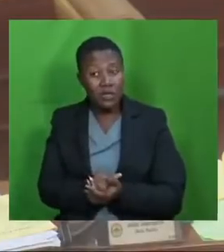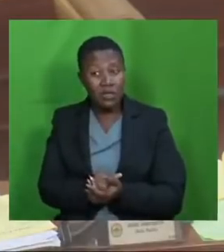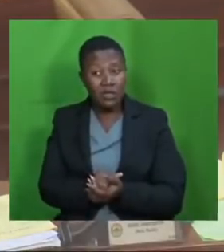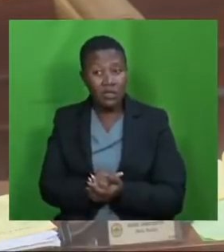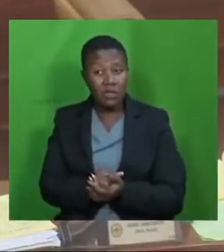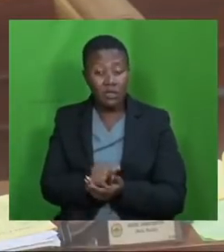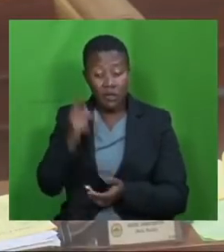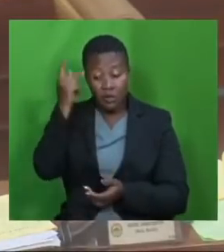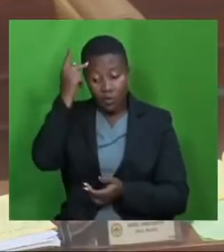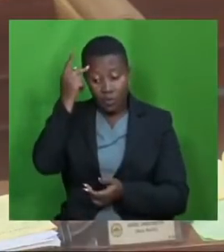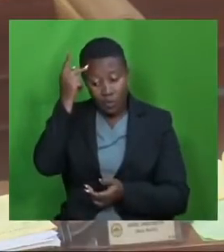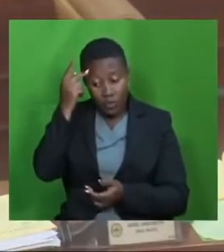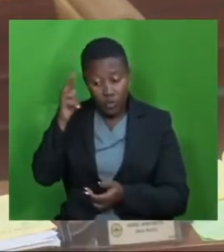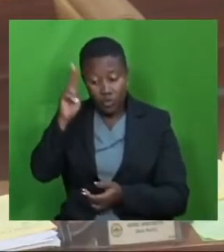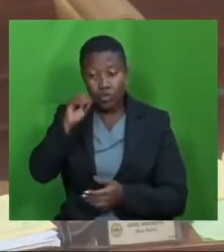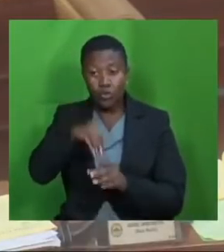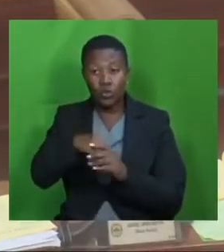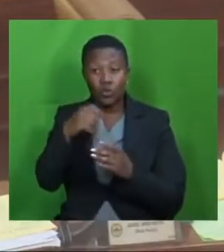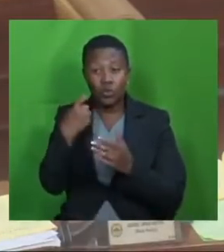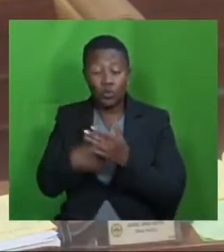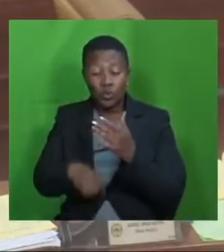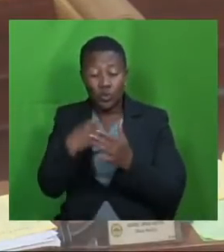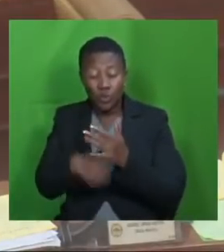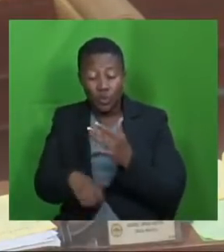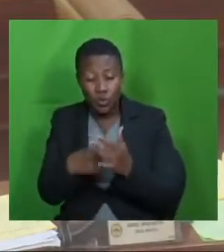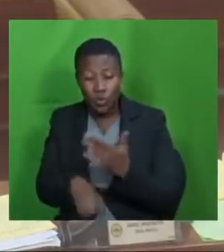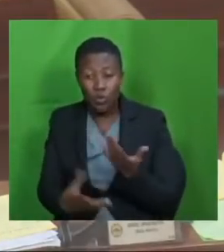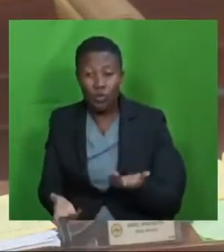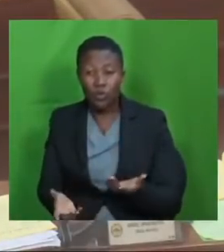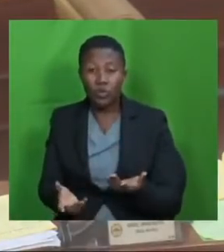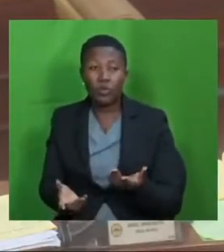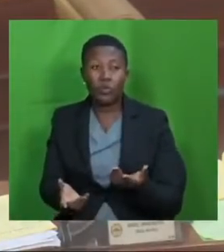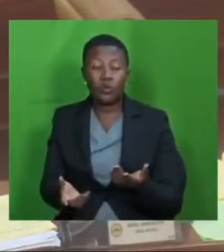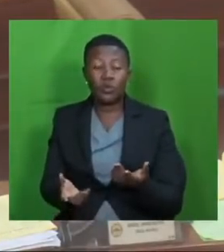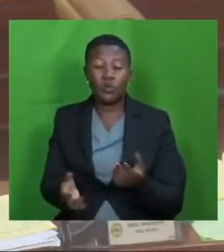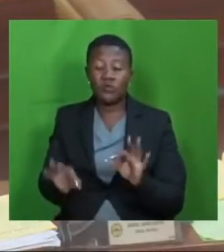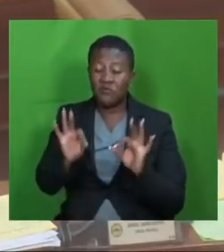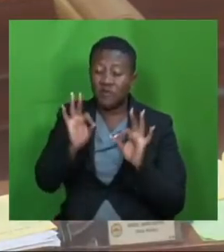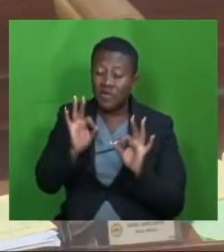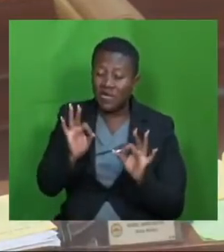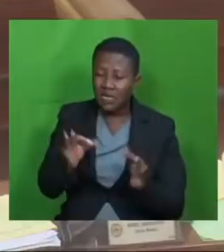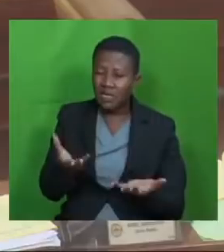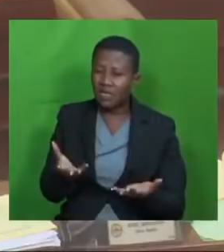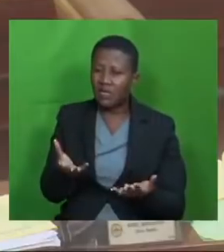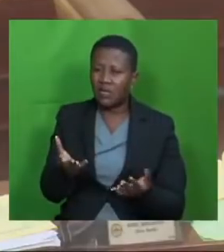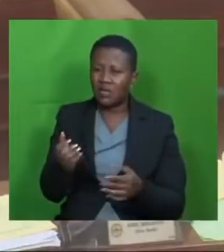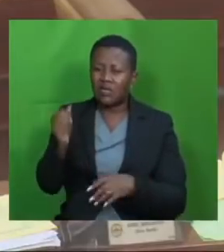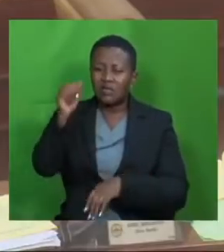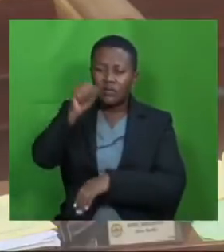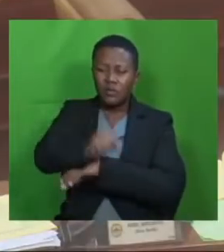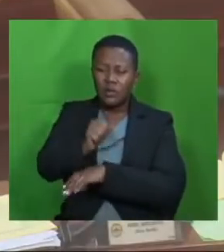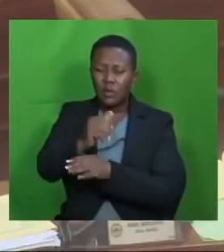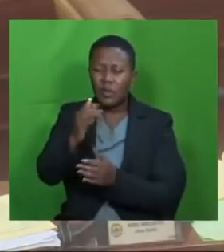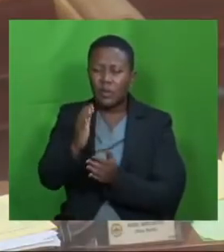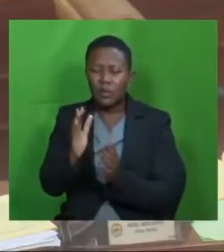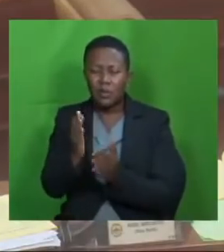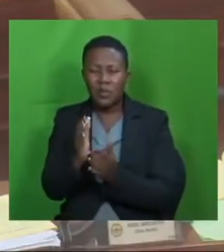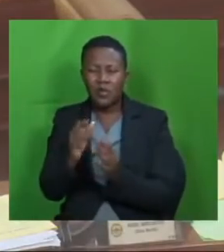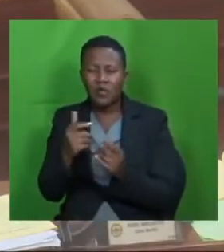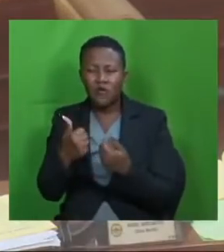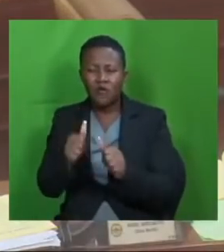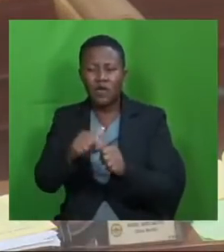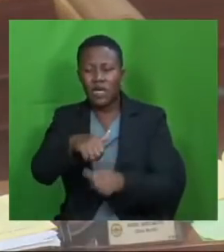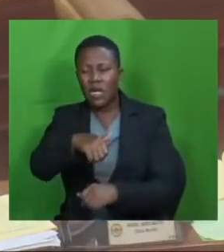of taxation, of it being equitable, of it being fair, is defeated by Adam Smith principles of